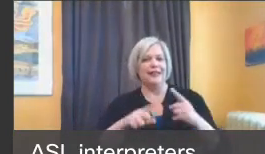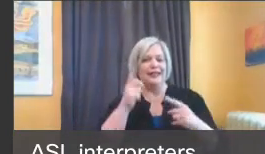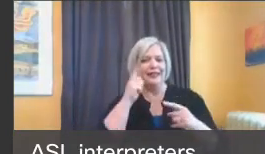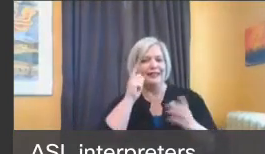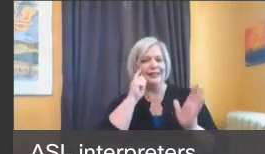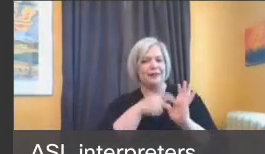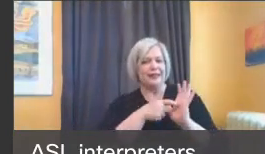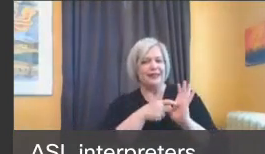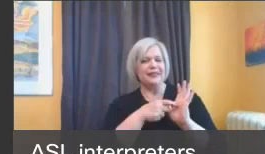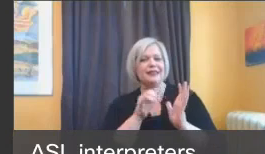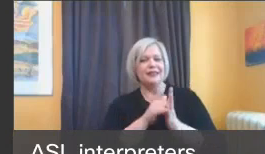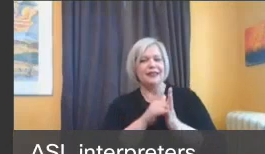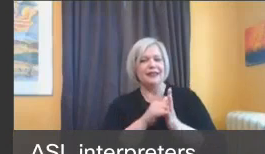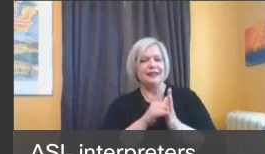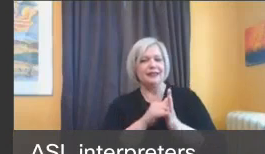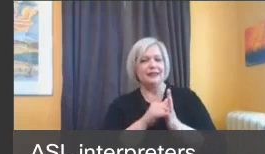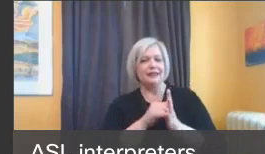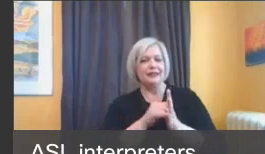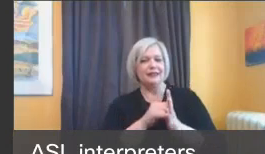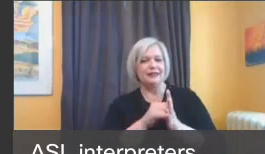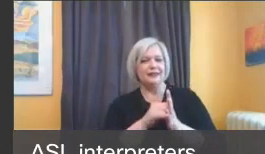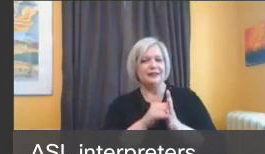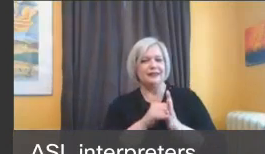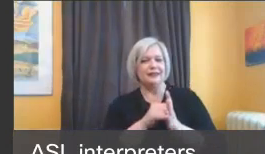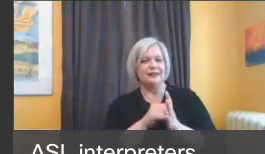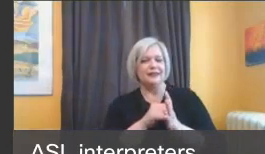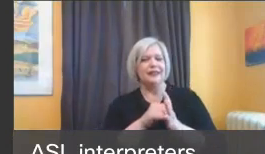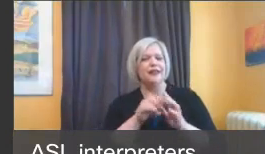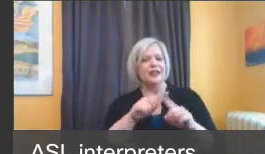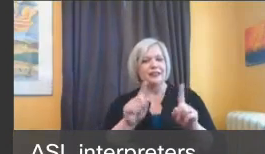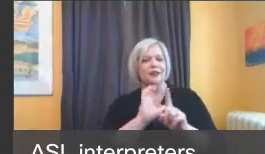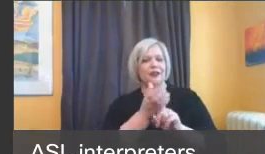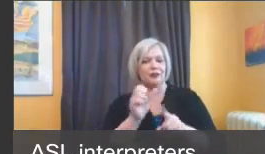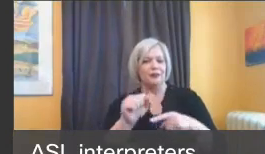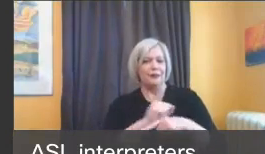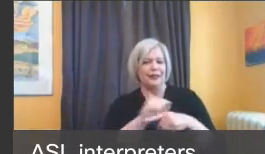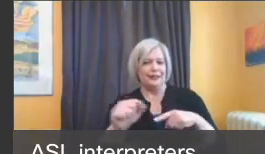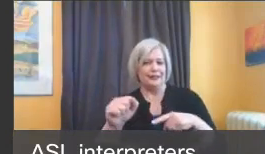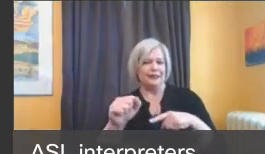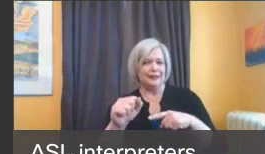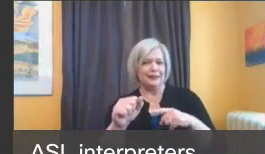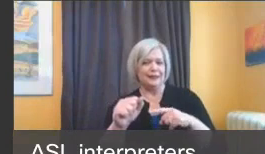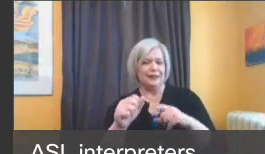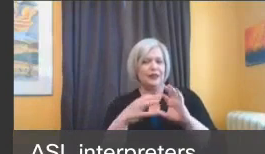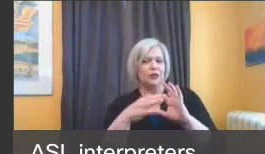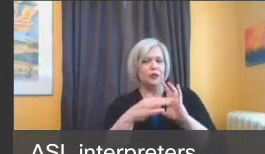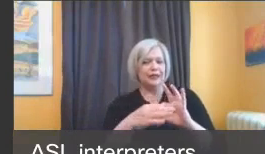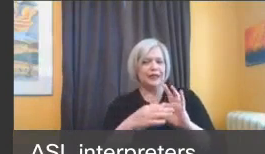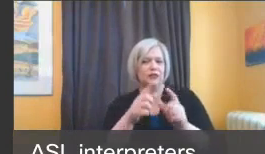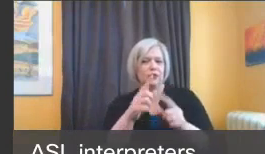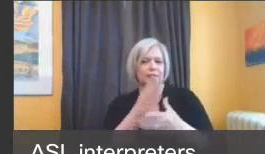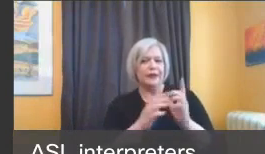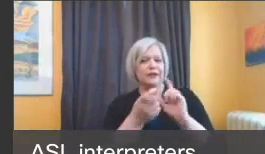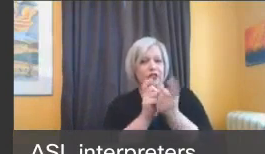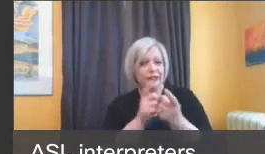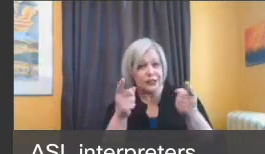recognized that that there are just different cultural practices. In terms of some of the changes that happen in